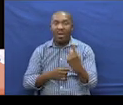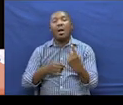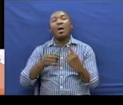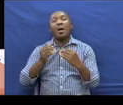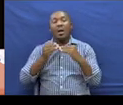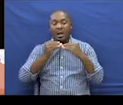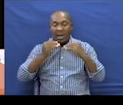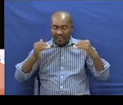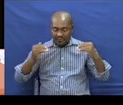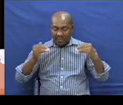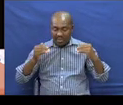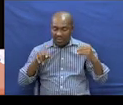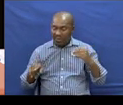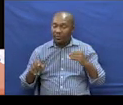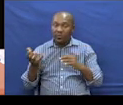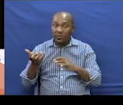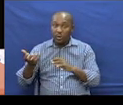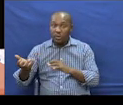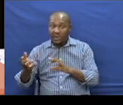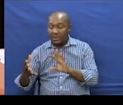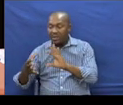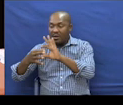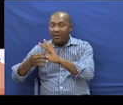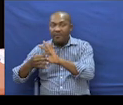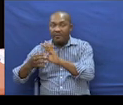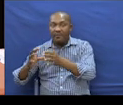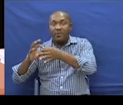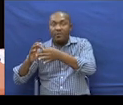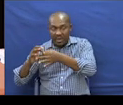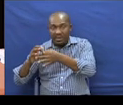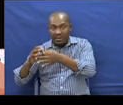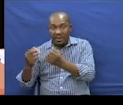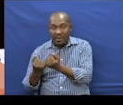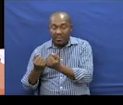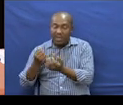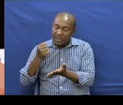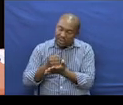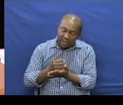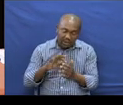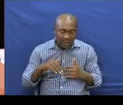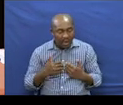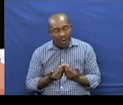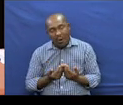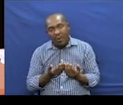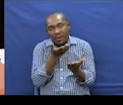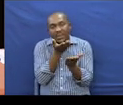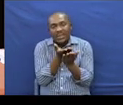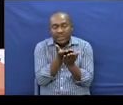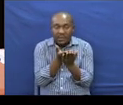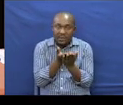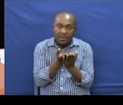community involvement. Citizens can be involved in making decisions or suggesting of the economic or